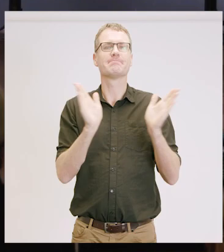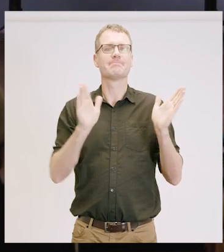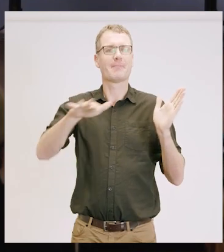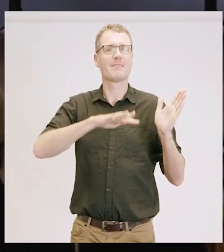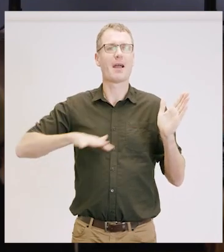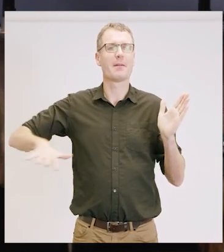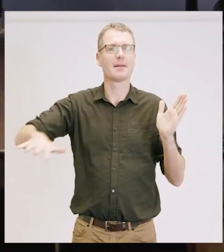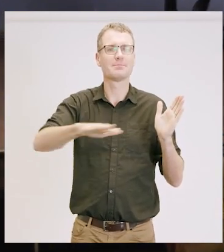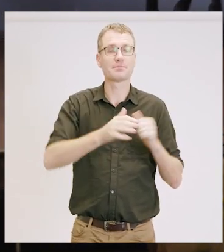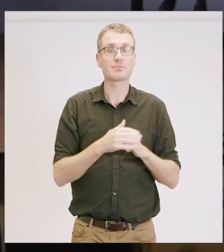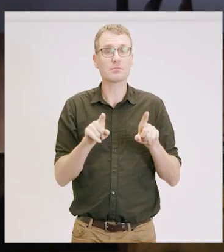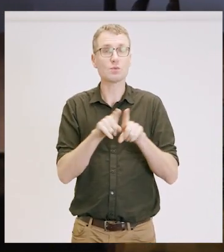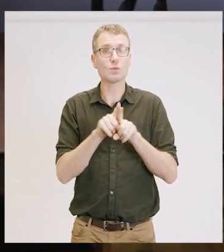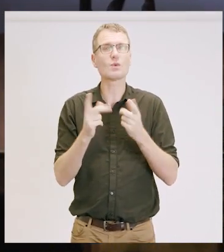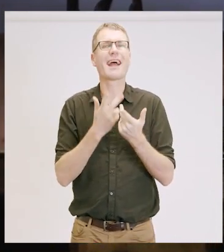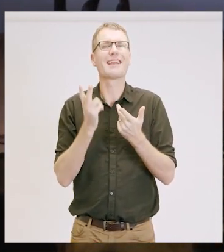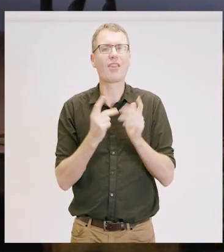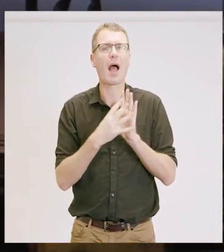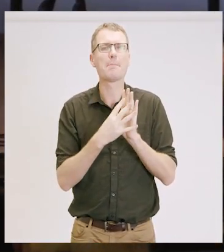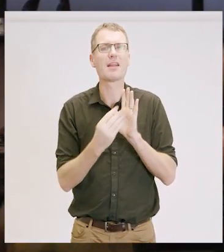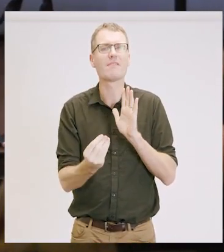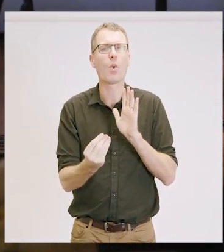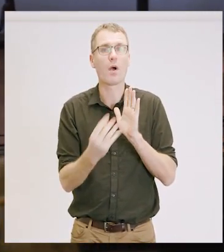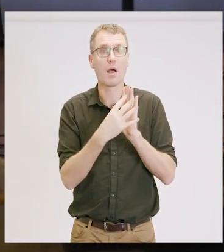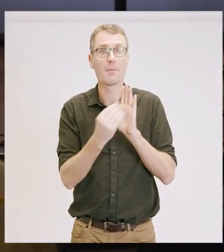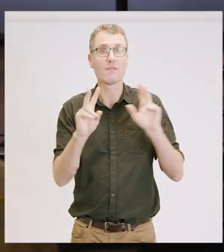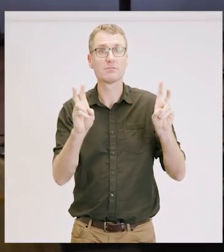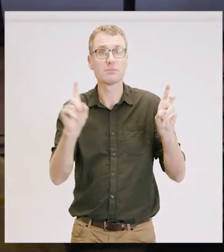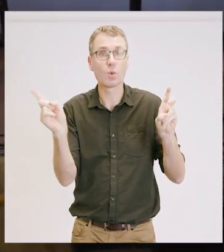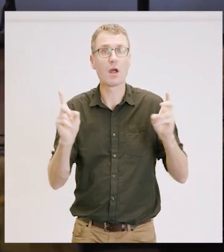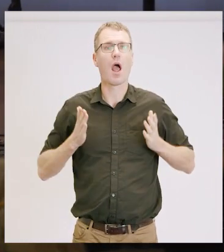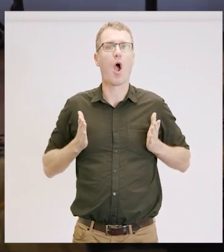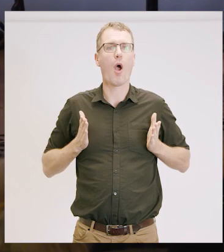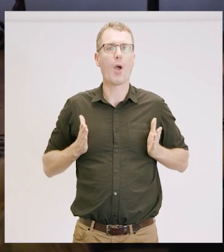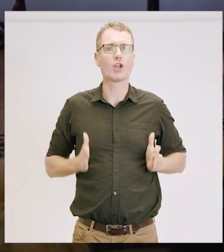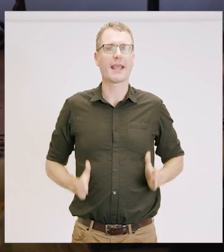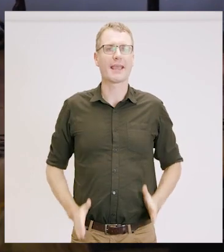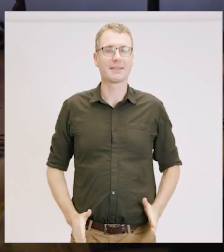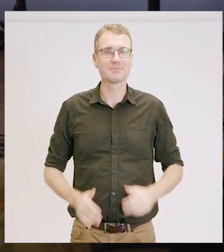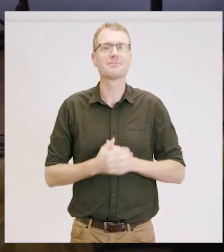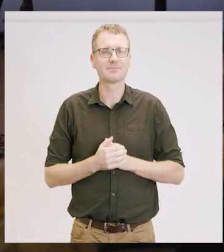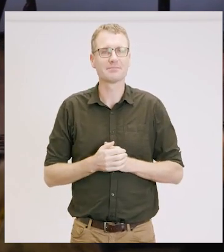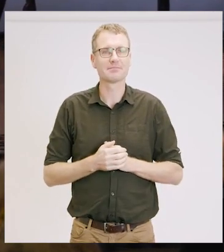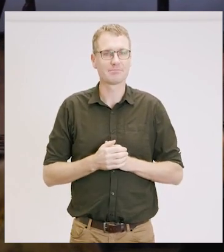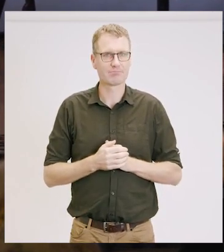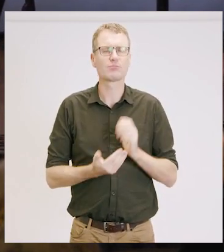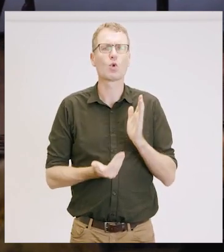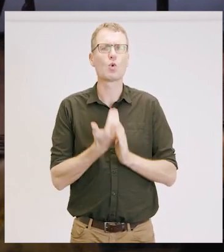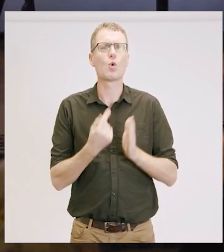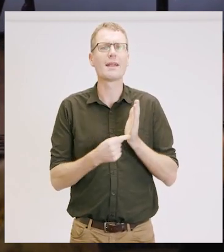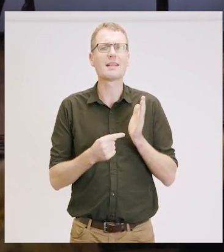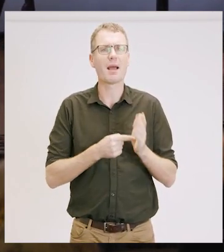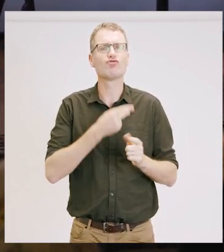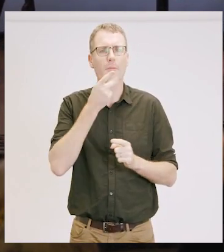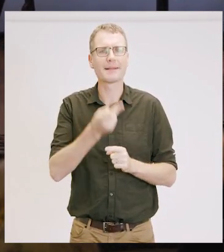oikos. But it also uses another metaphor, and it's the metaphor of the body. Over and over again in the New